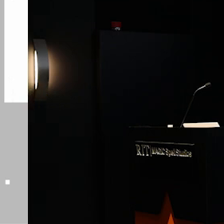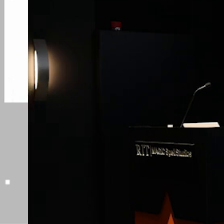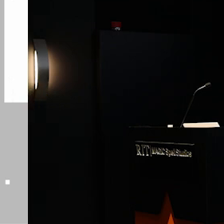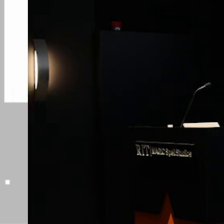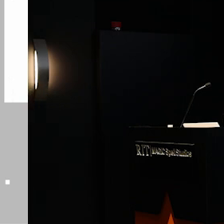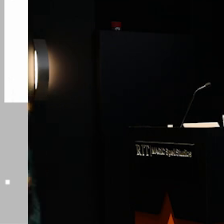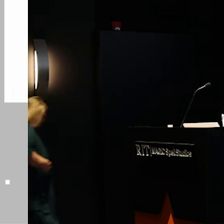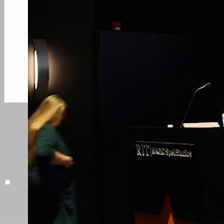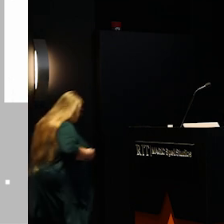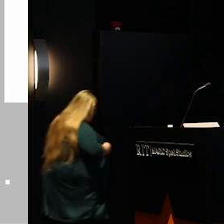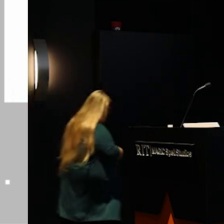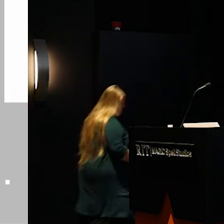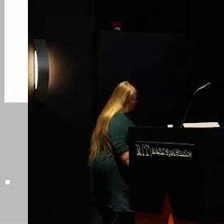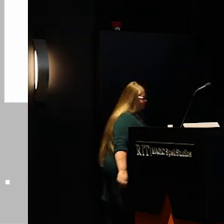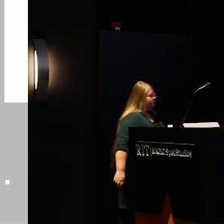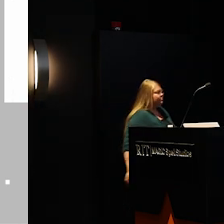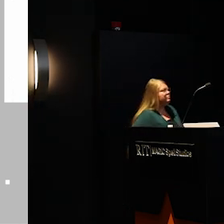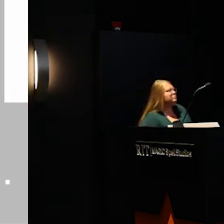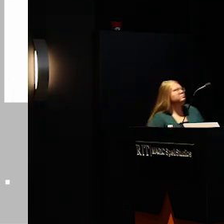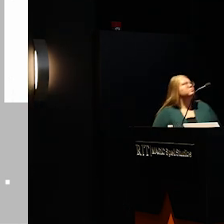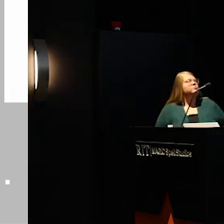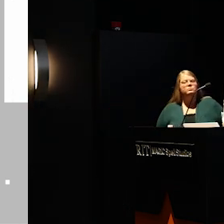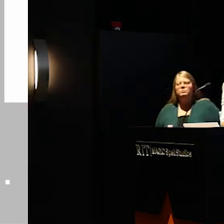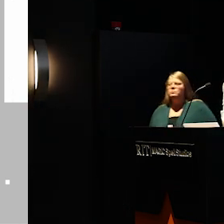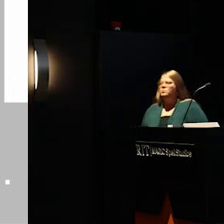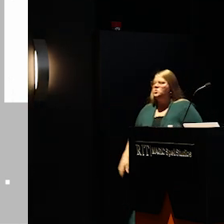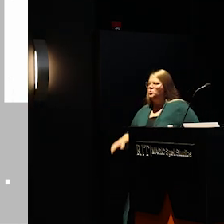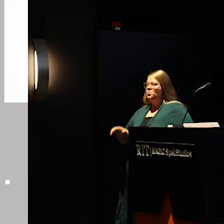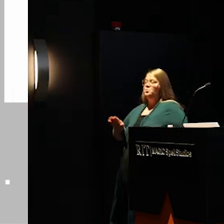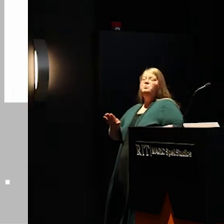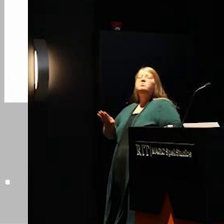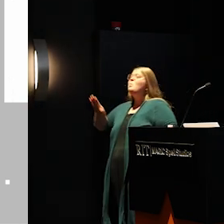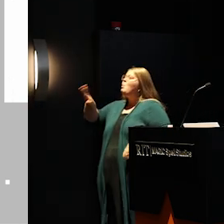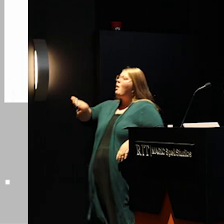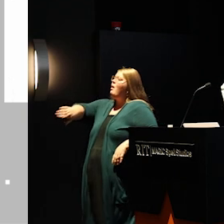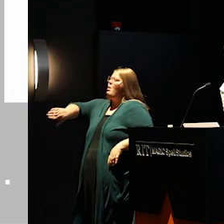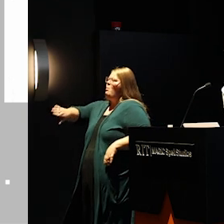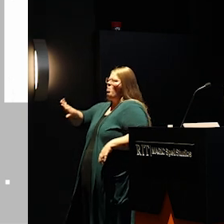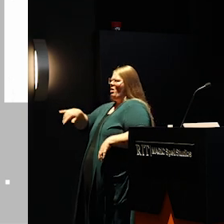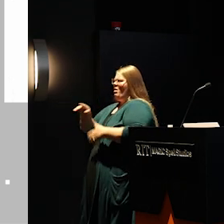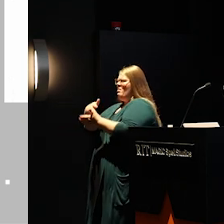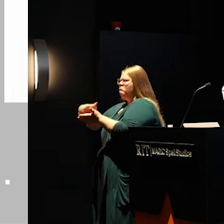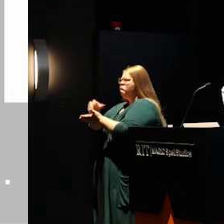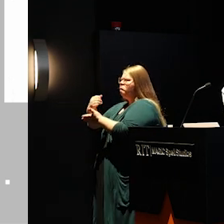Eve, and I was at a restaurant, and I just remember how stressed out the staff was. And I let's design our